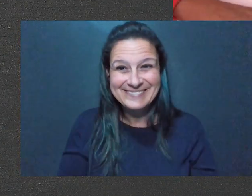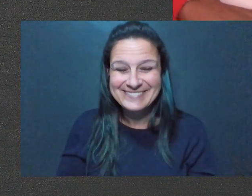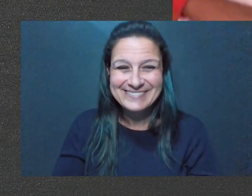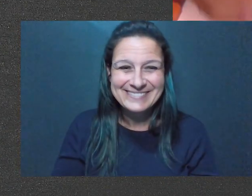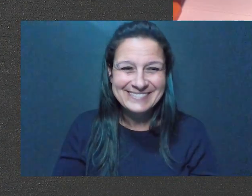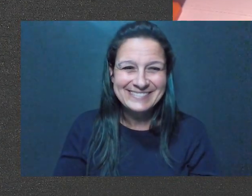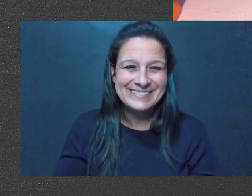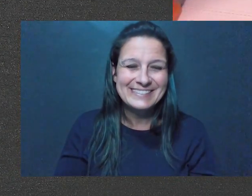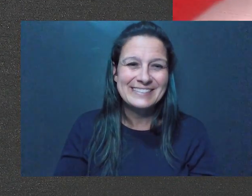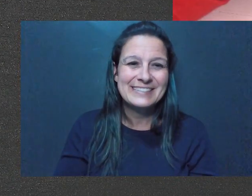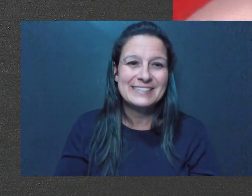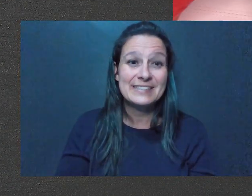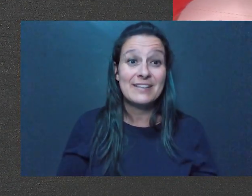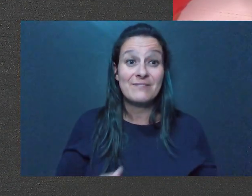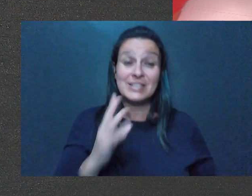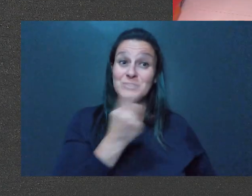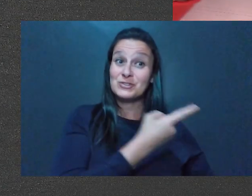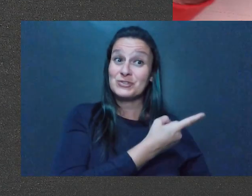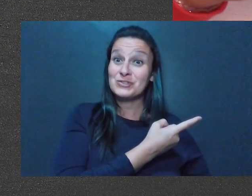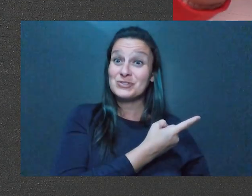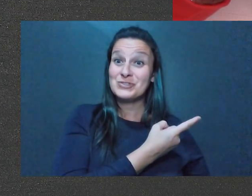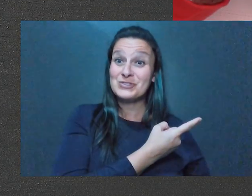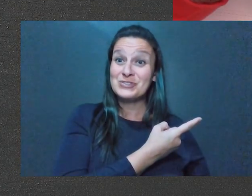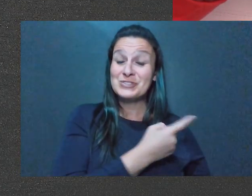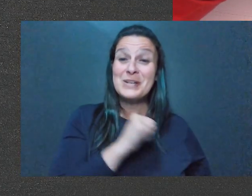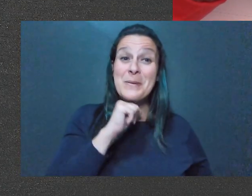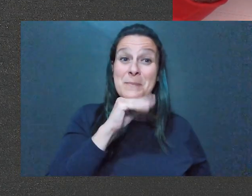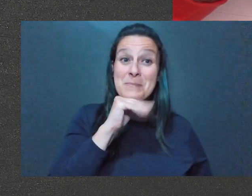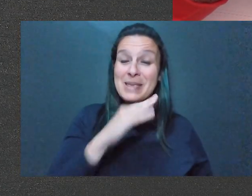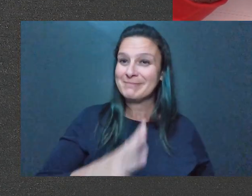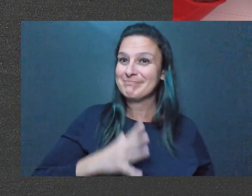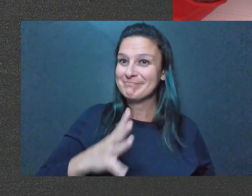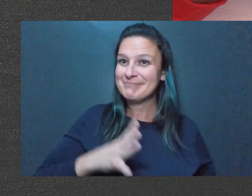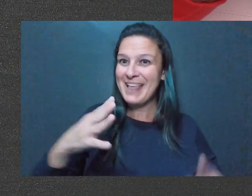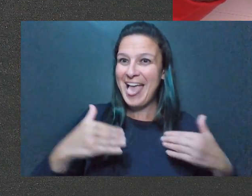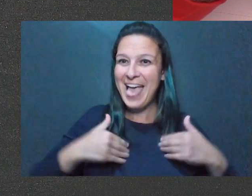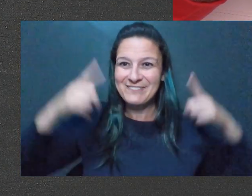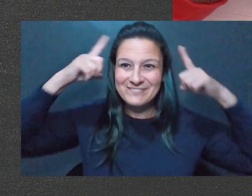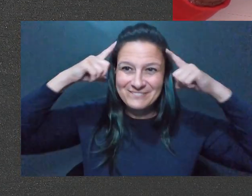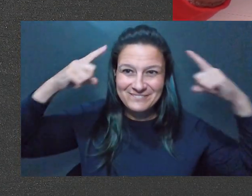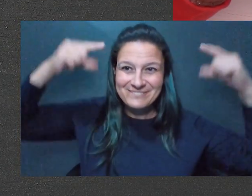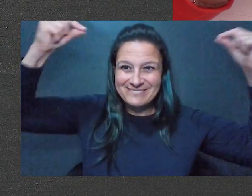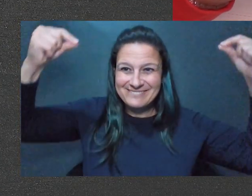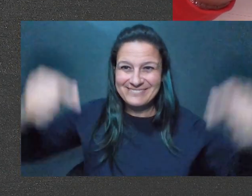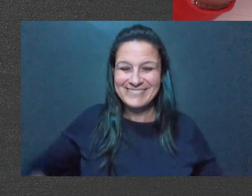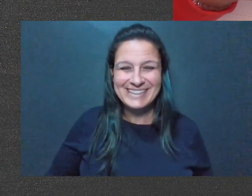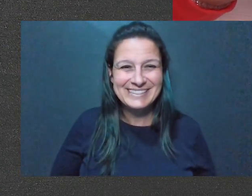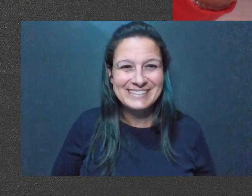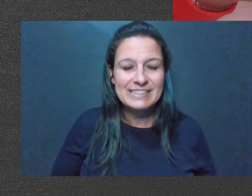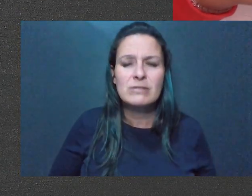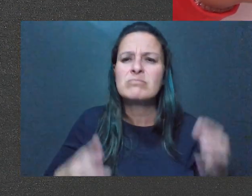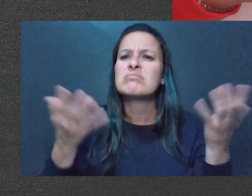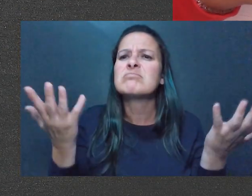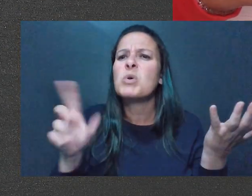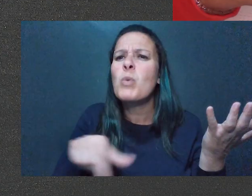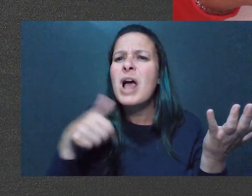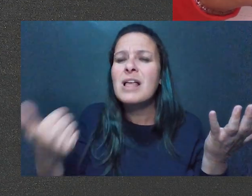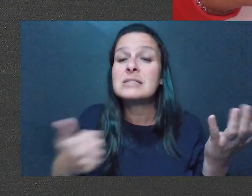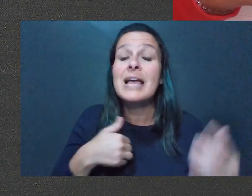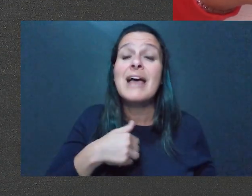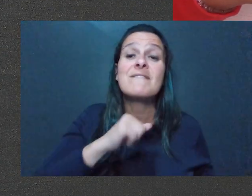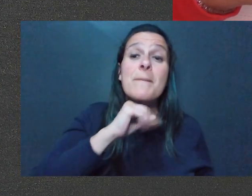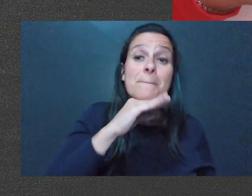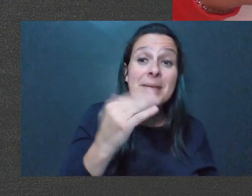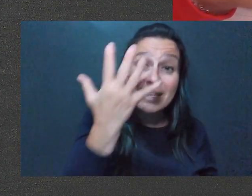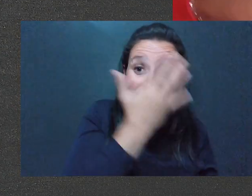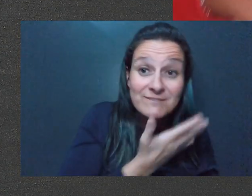2. When you flip it over, your pig officially now has pig ears. So what's left? We have our pig face, but we